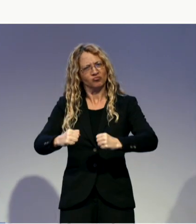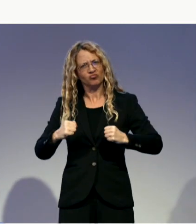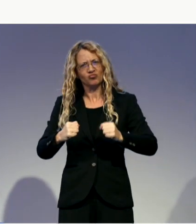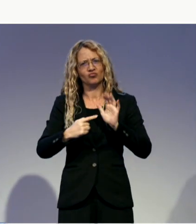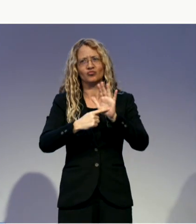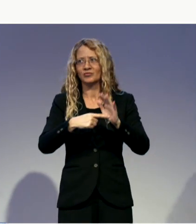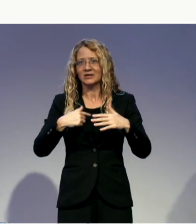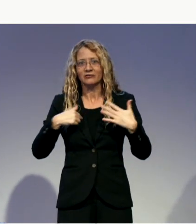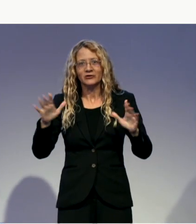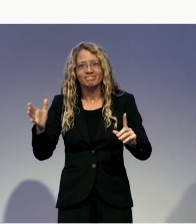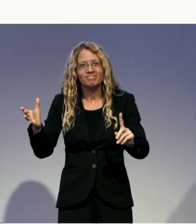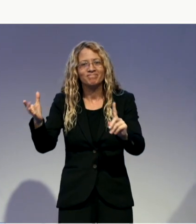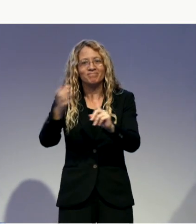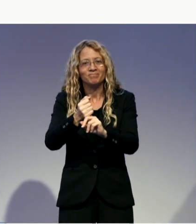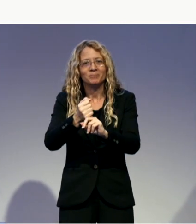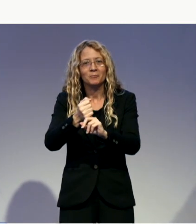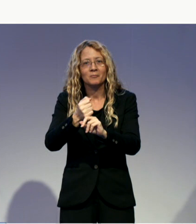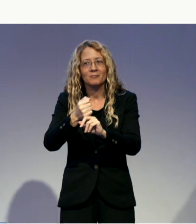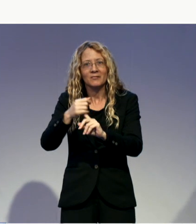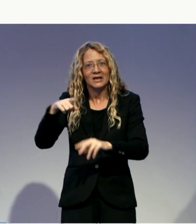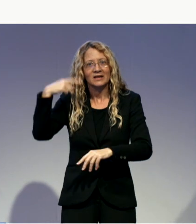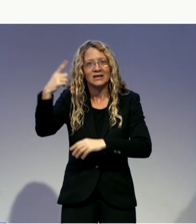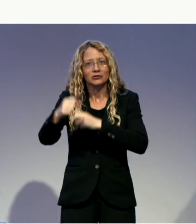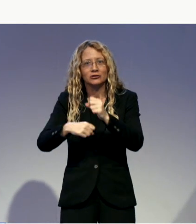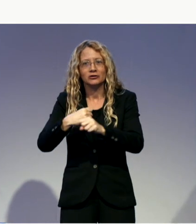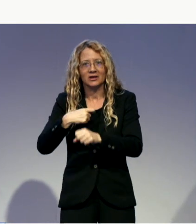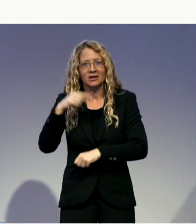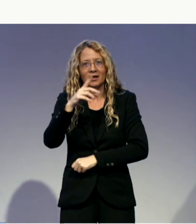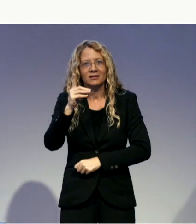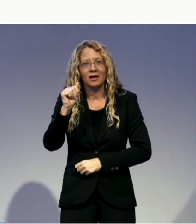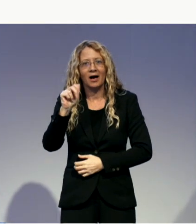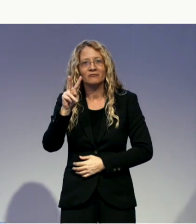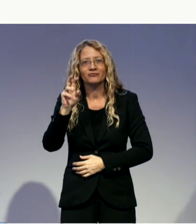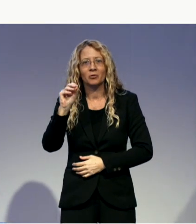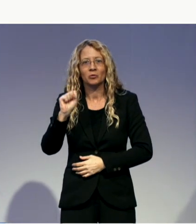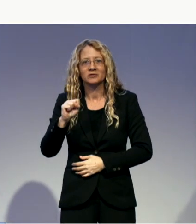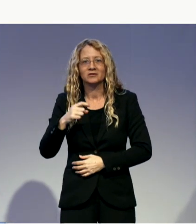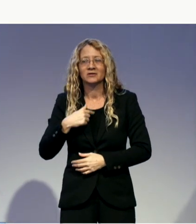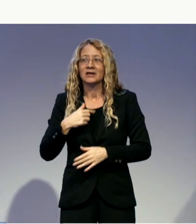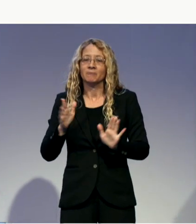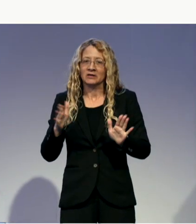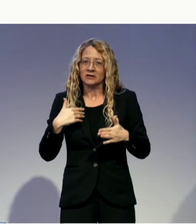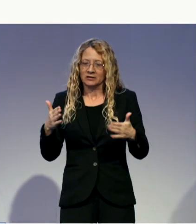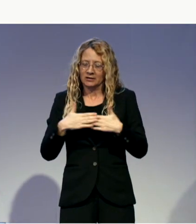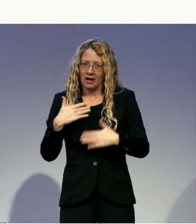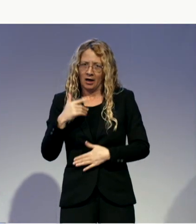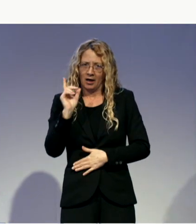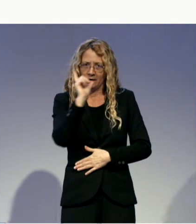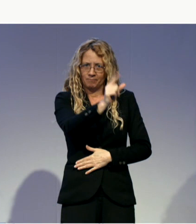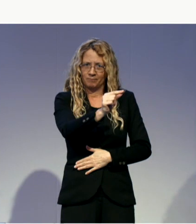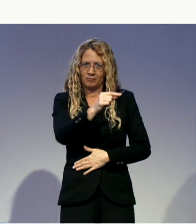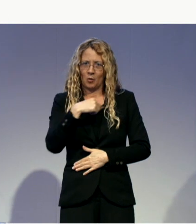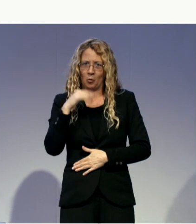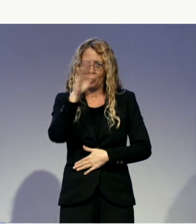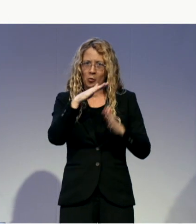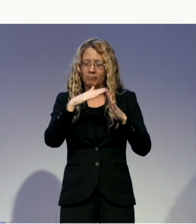Davos of next year, I stand aside to the next generation of extraordinary activists, but I will always be here for Zero. So thank you. Thank